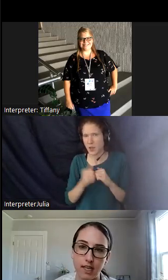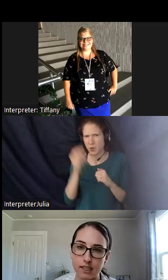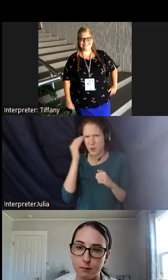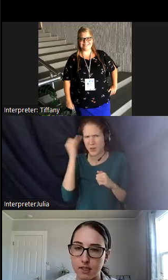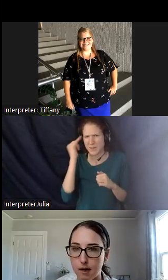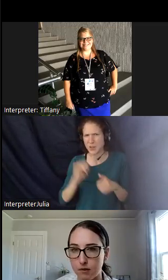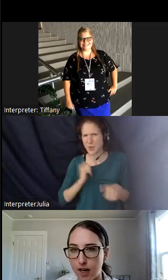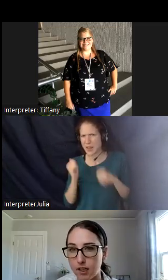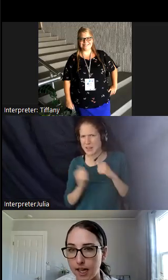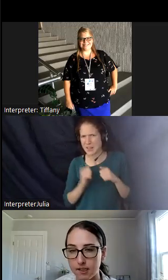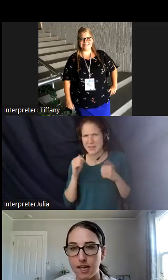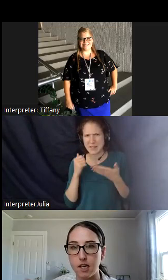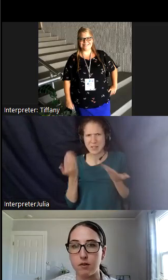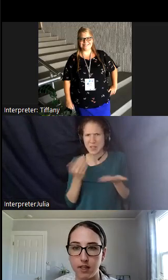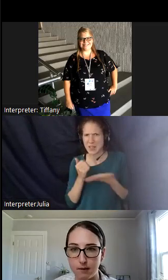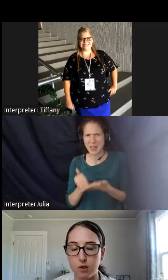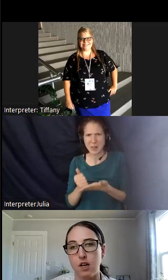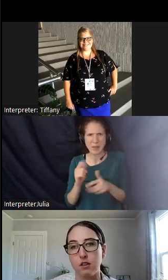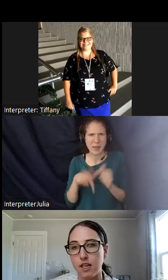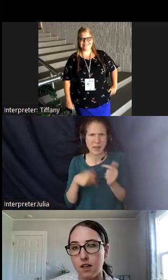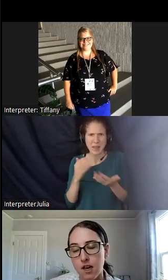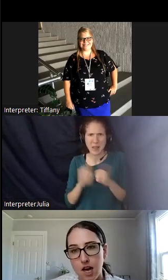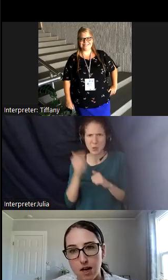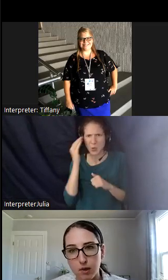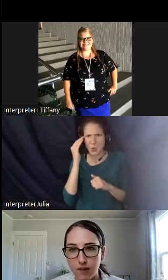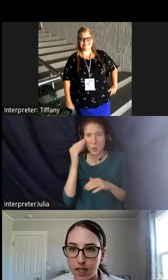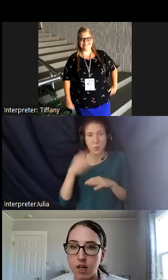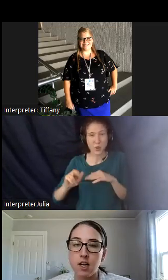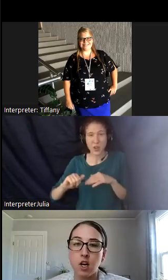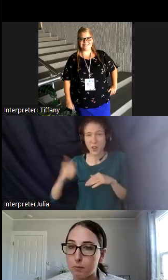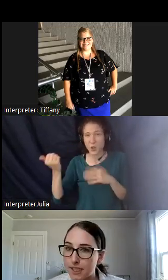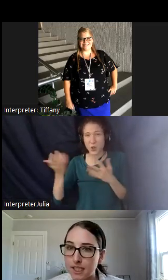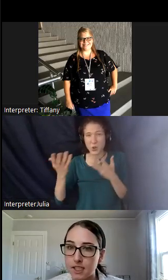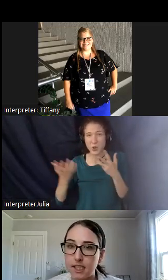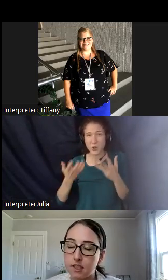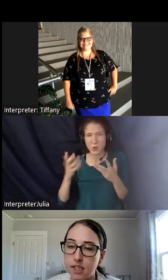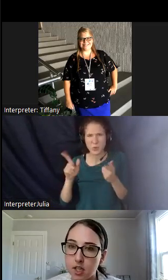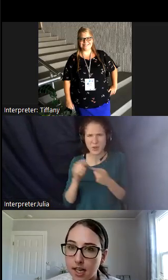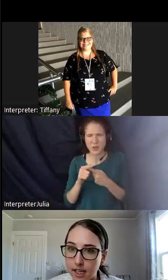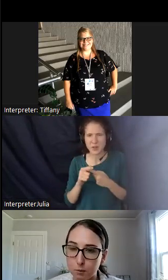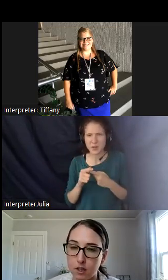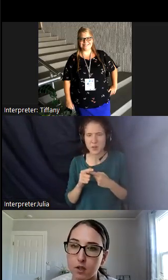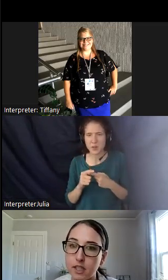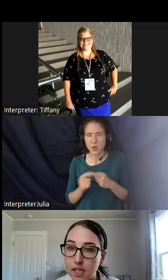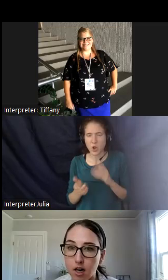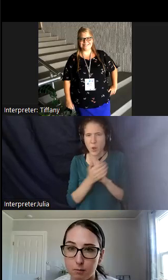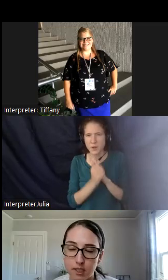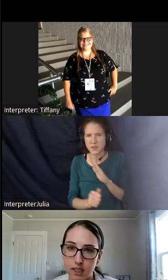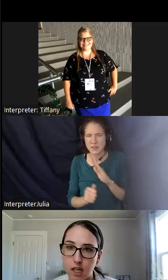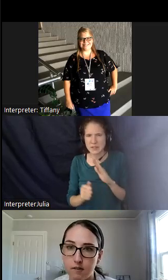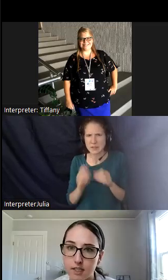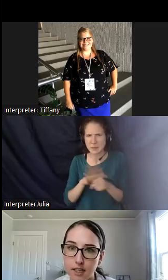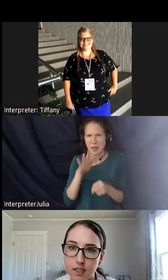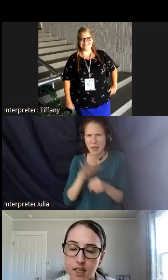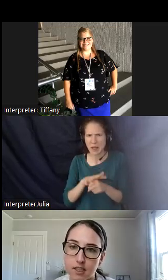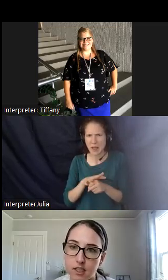what are the next steps that that provider can take, referring them to an outside provider. Competency and de-escalation is one of those key